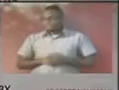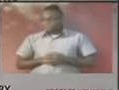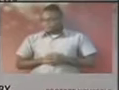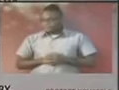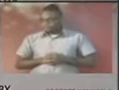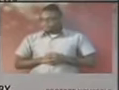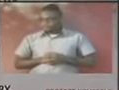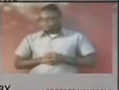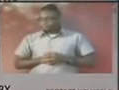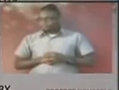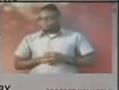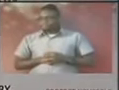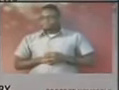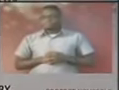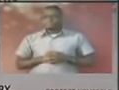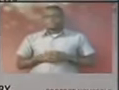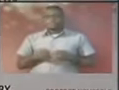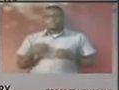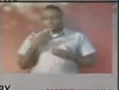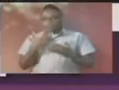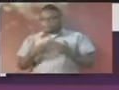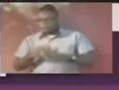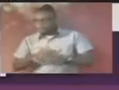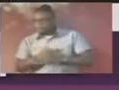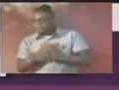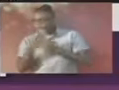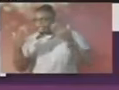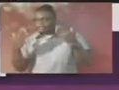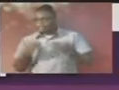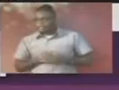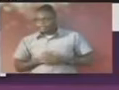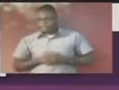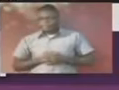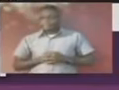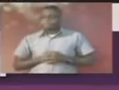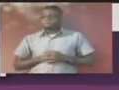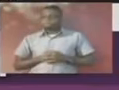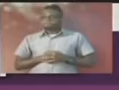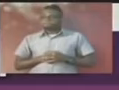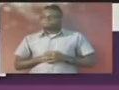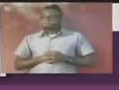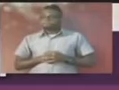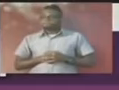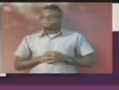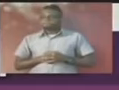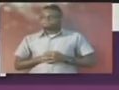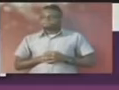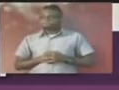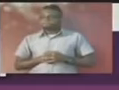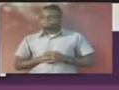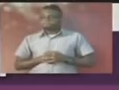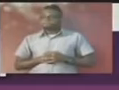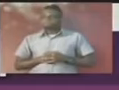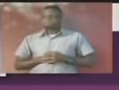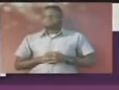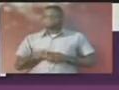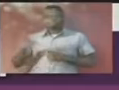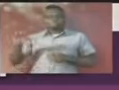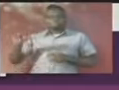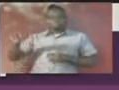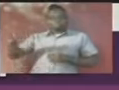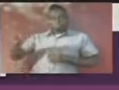Hi, good morning. Paula Lindo here from the Newsday. My questions this morning are for the CMO.